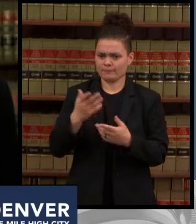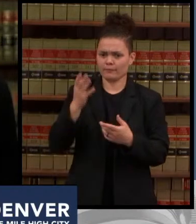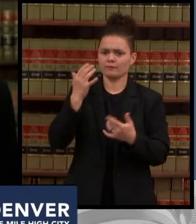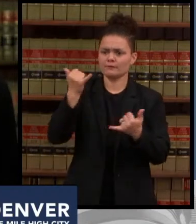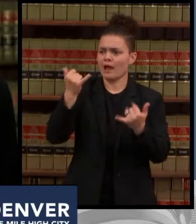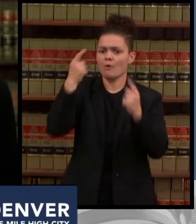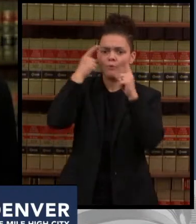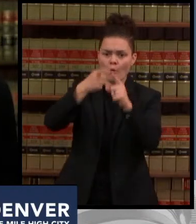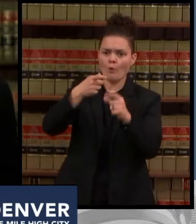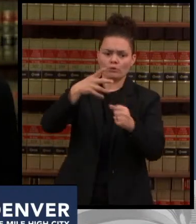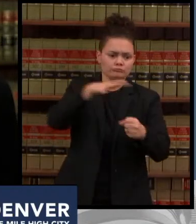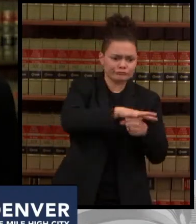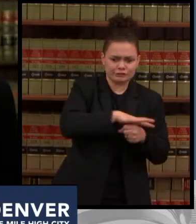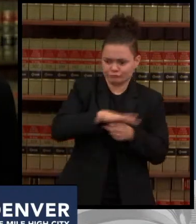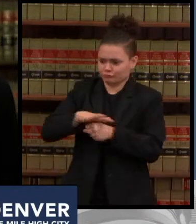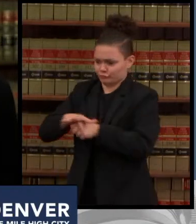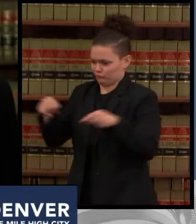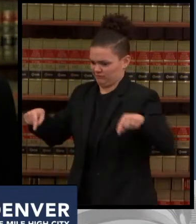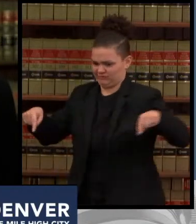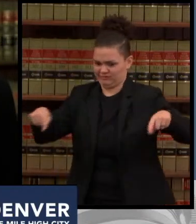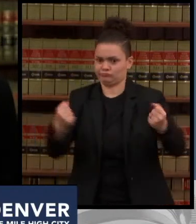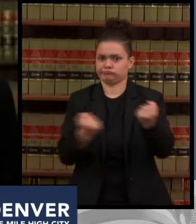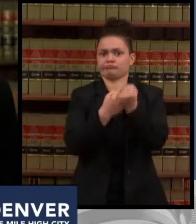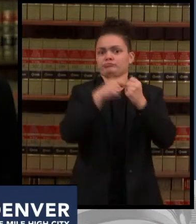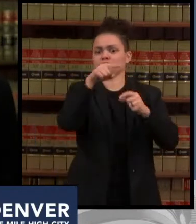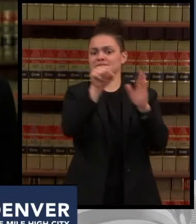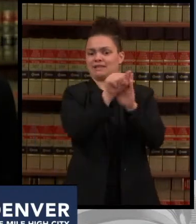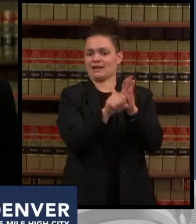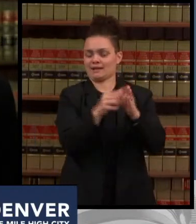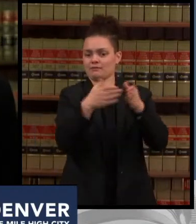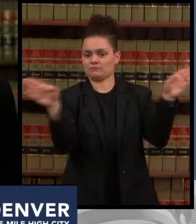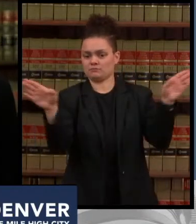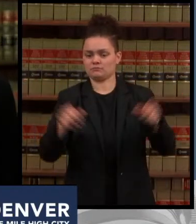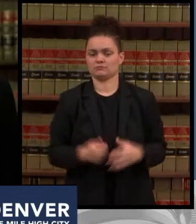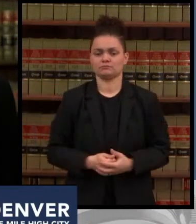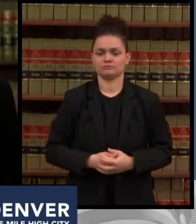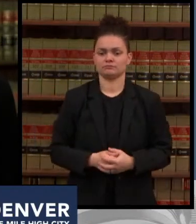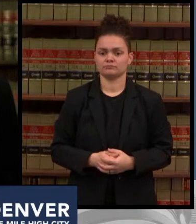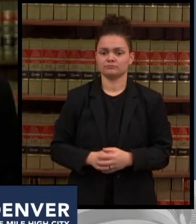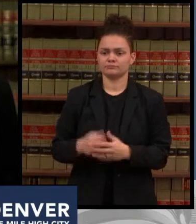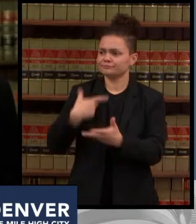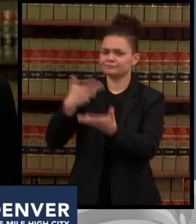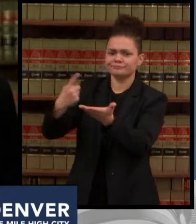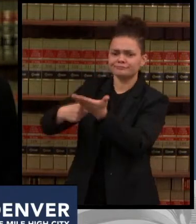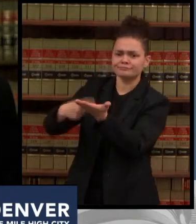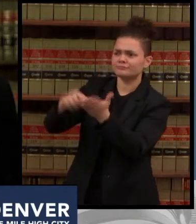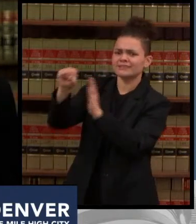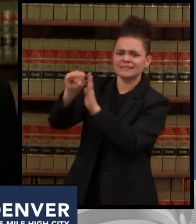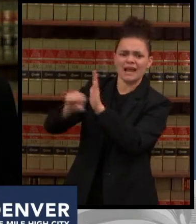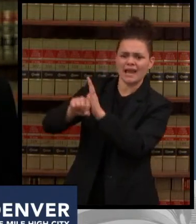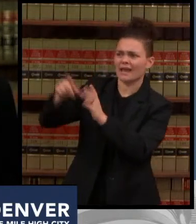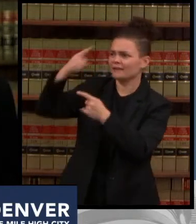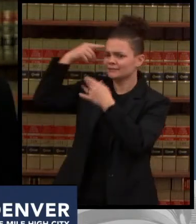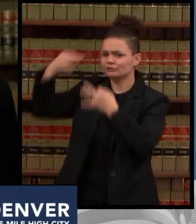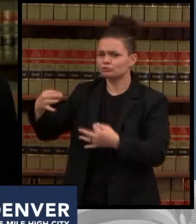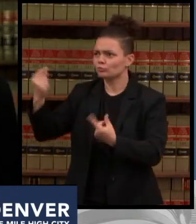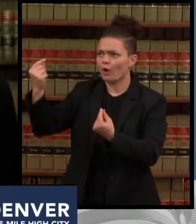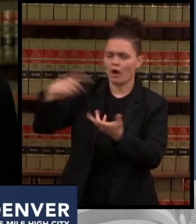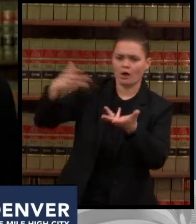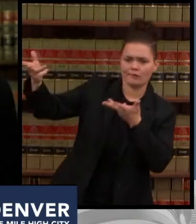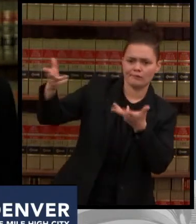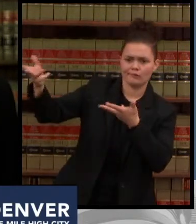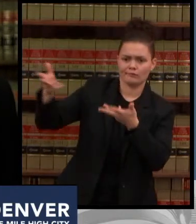have been communicating with the state health department to figure out what actions they were going to take. And we also know that